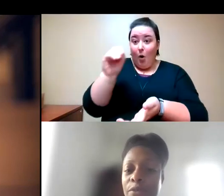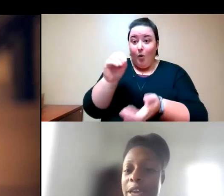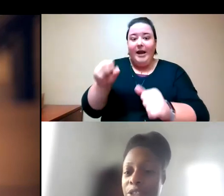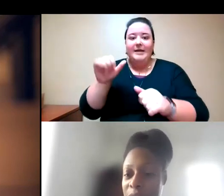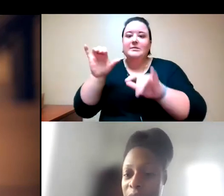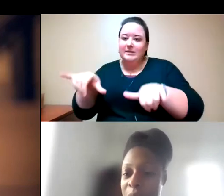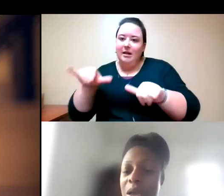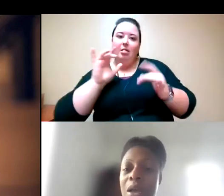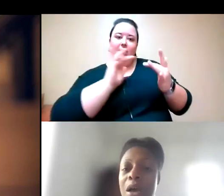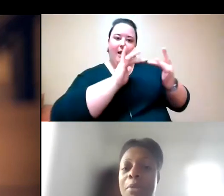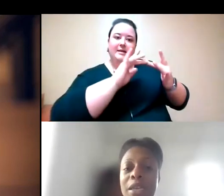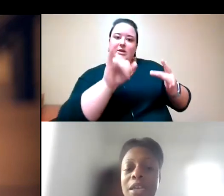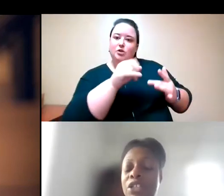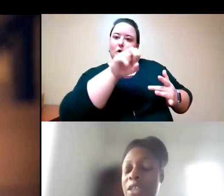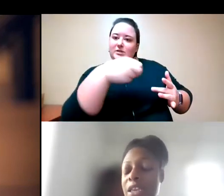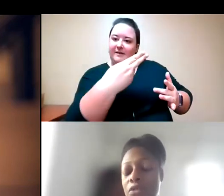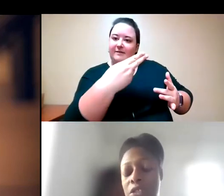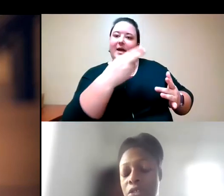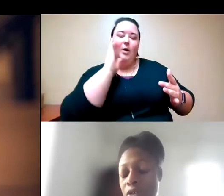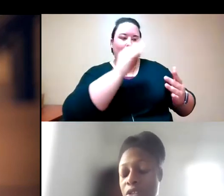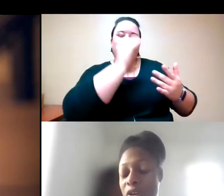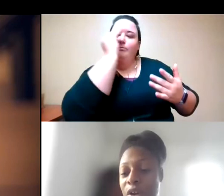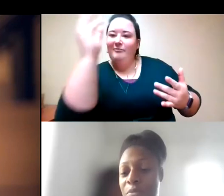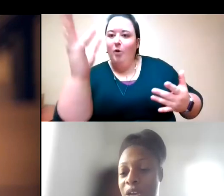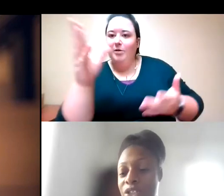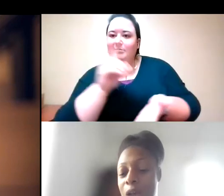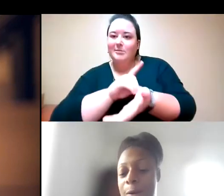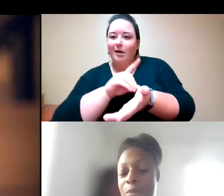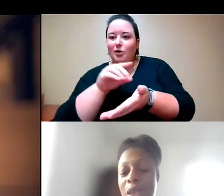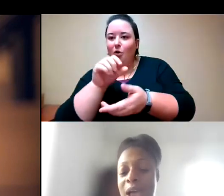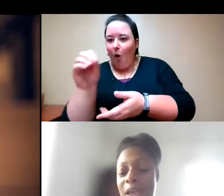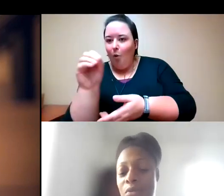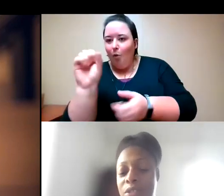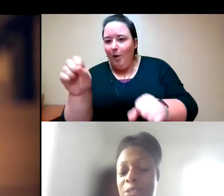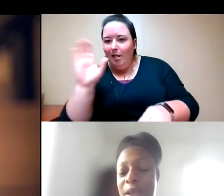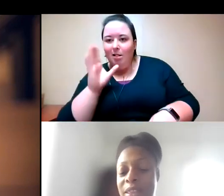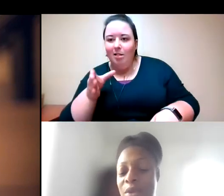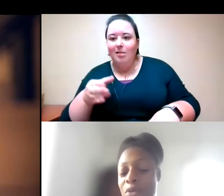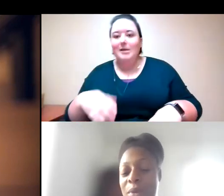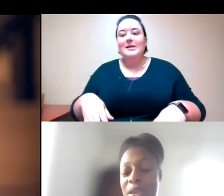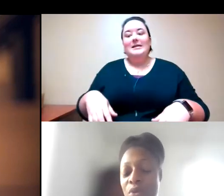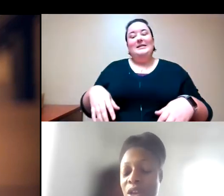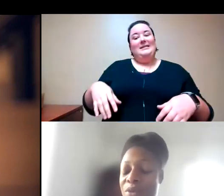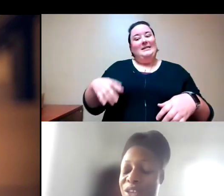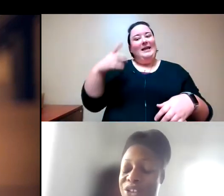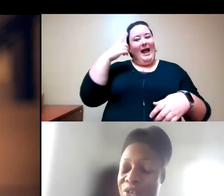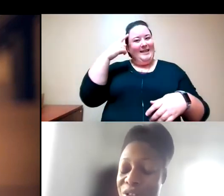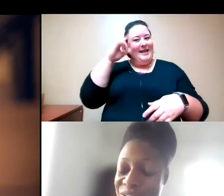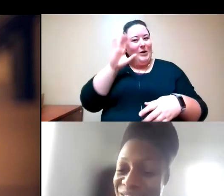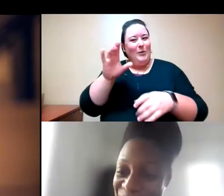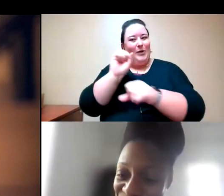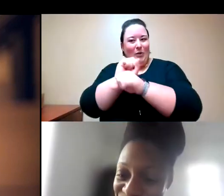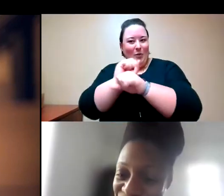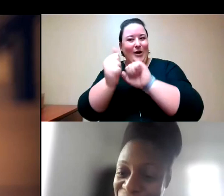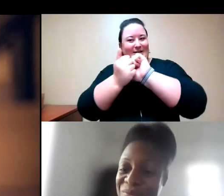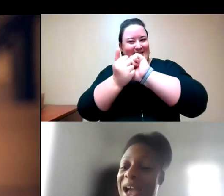that information to him. Again, just thank you so very much. I suspect that we will be working with each other